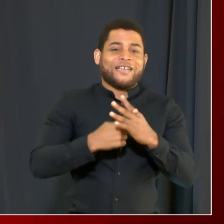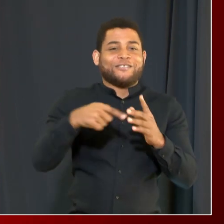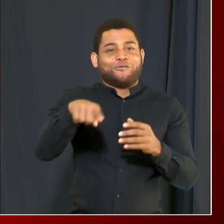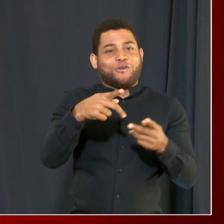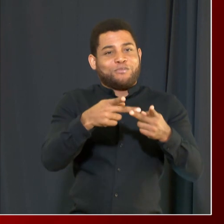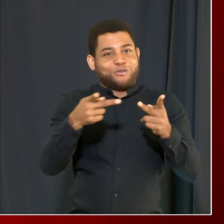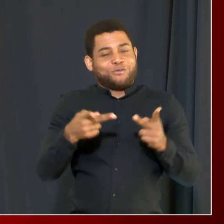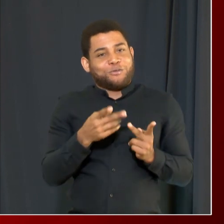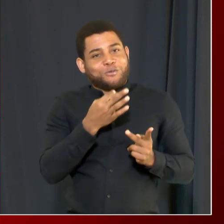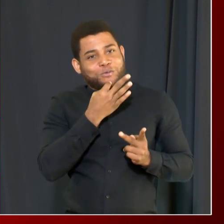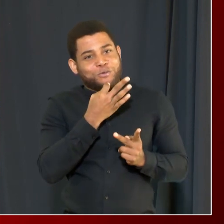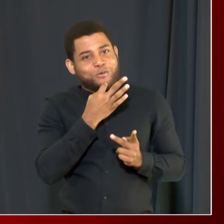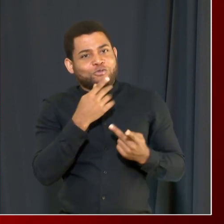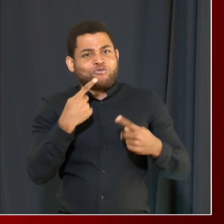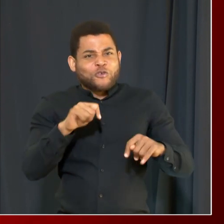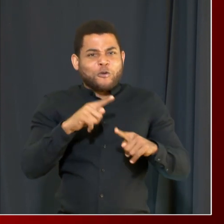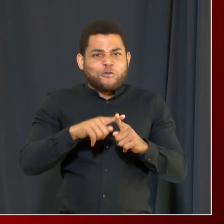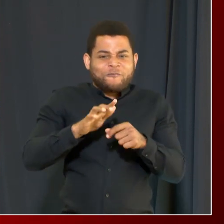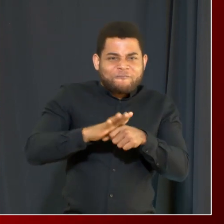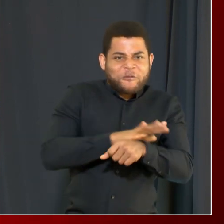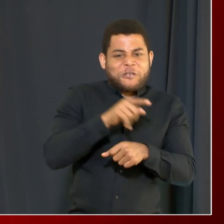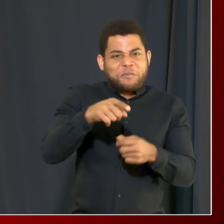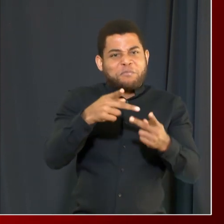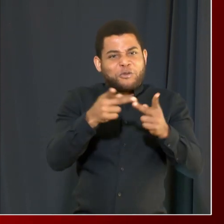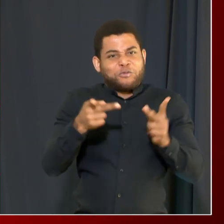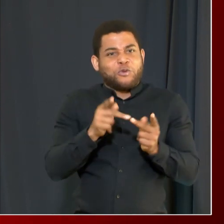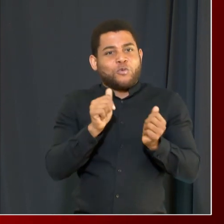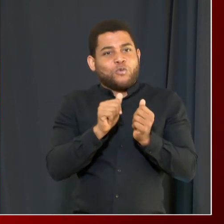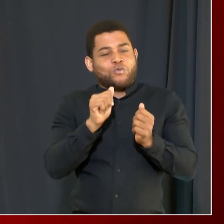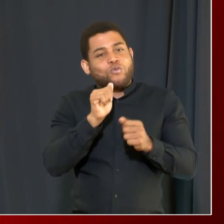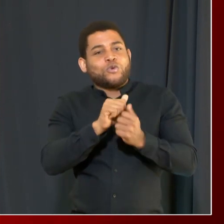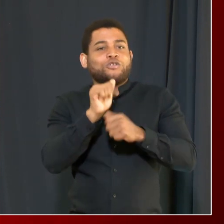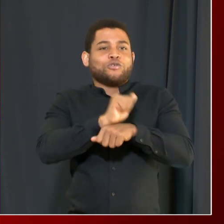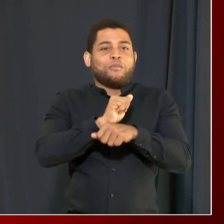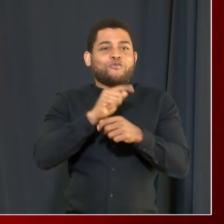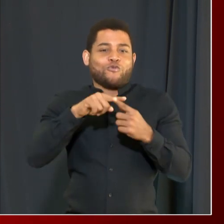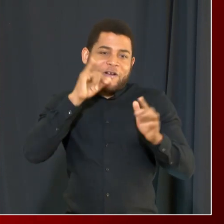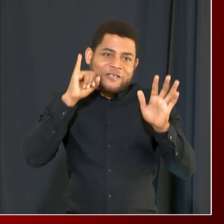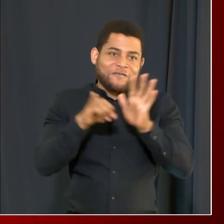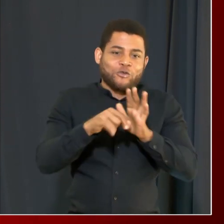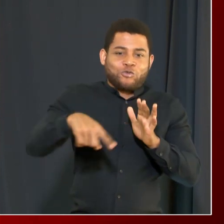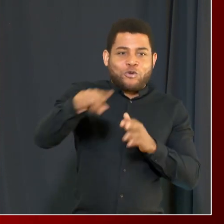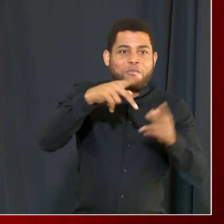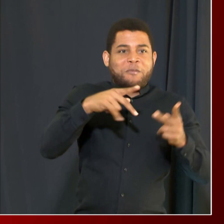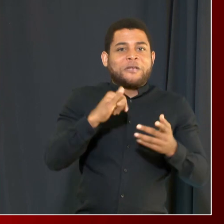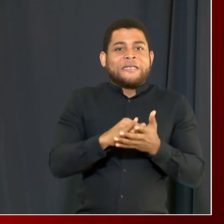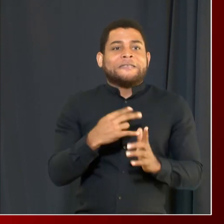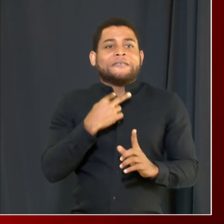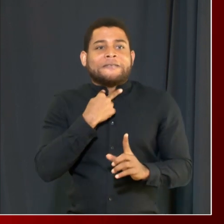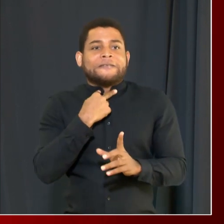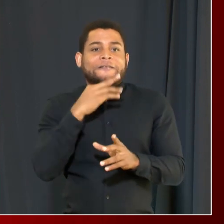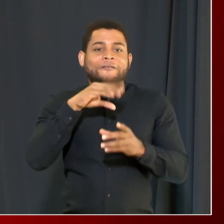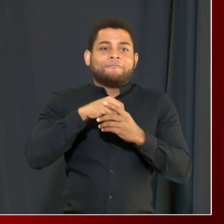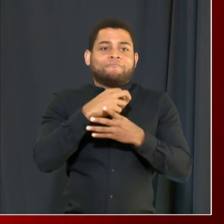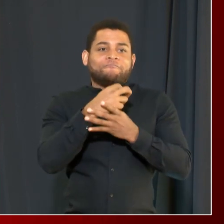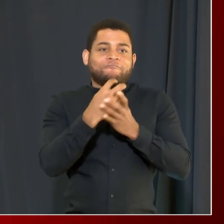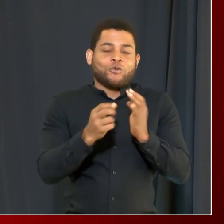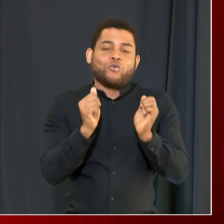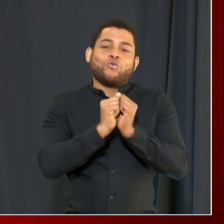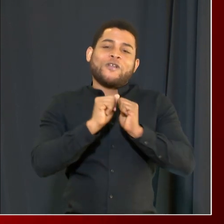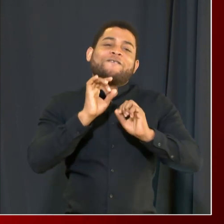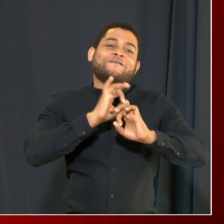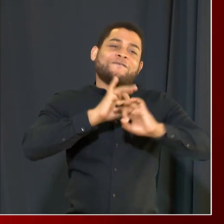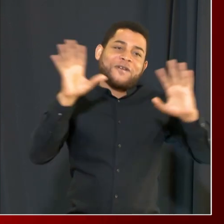to fill those positions with jobs that are identified for individuals caught up in violence. And the second part of this is a